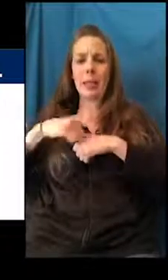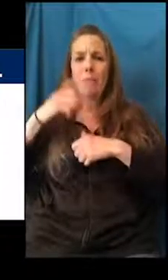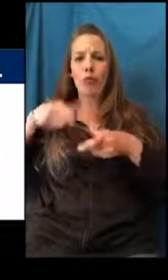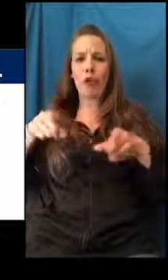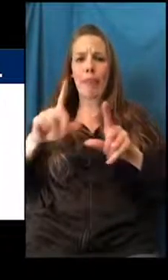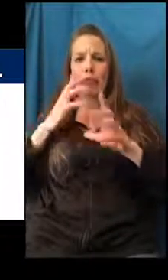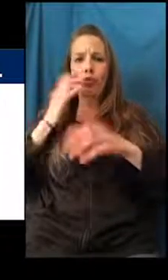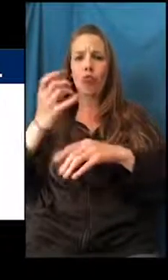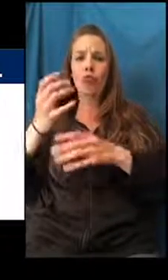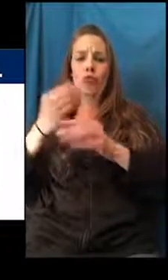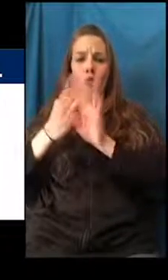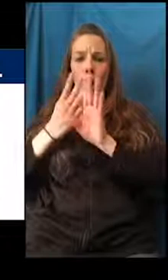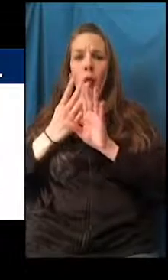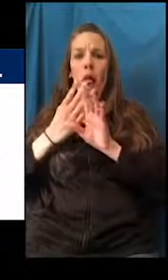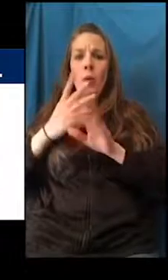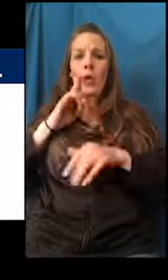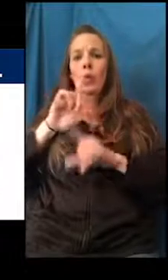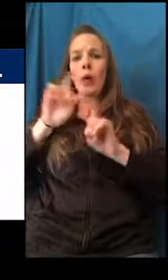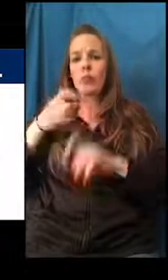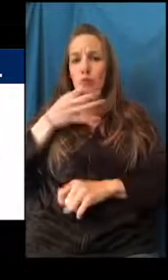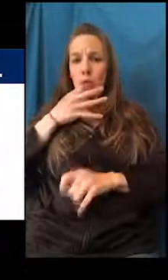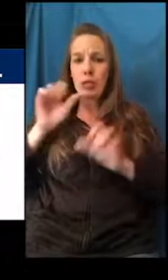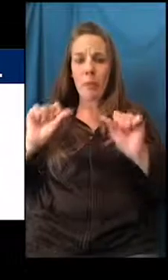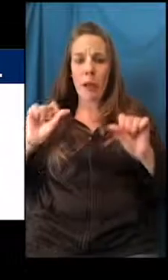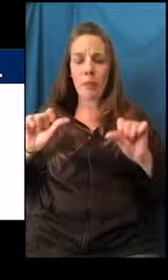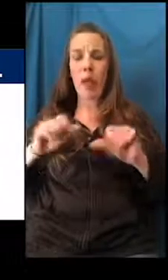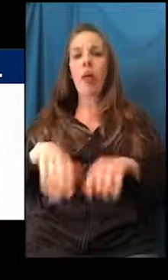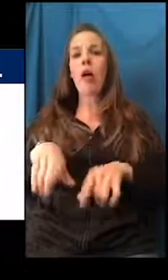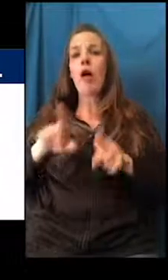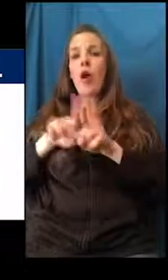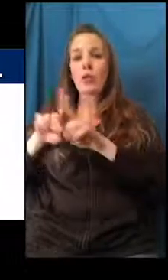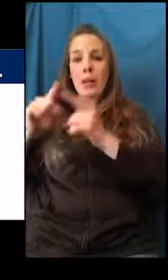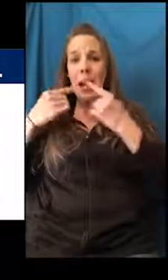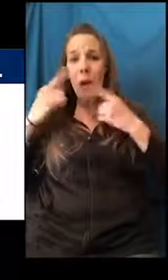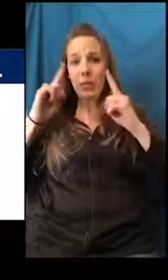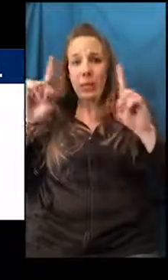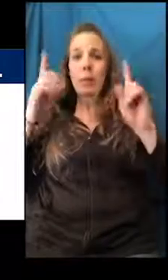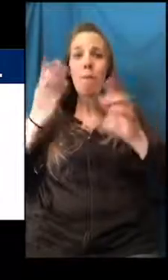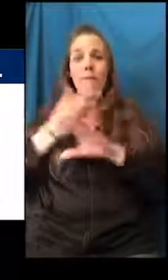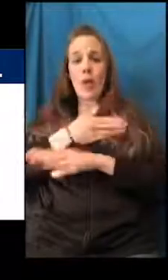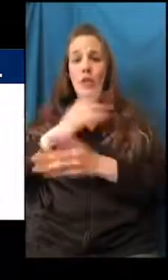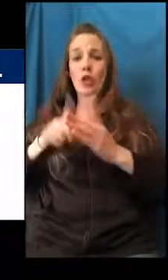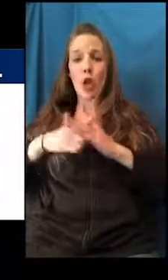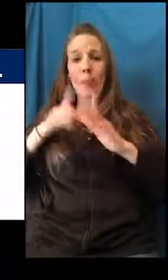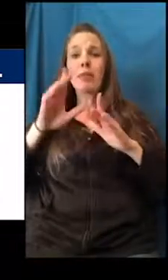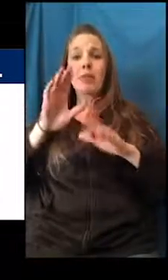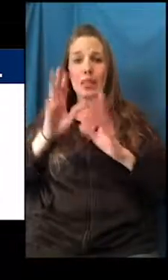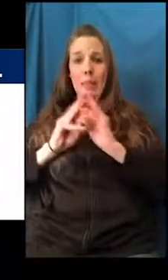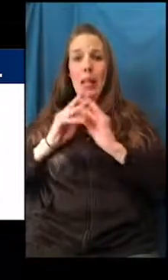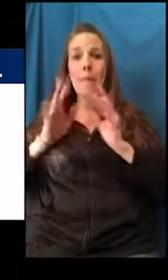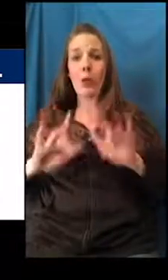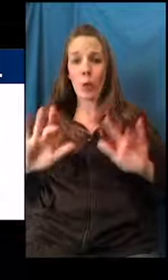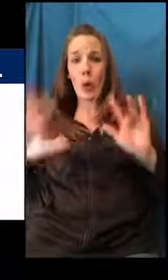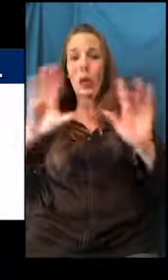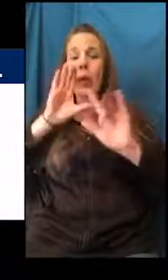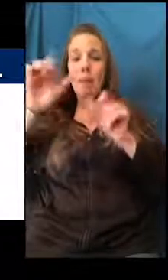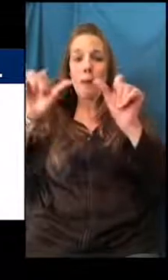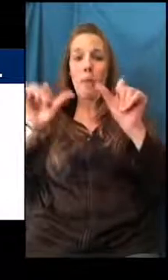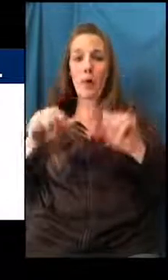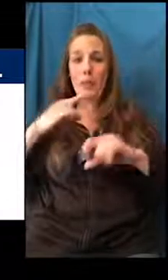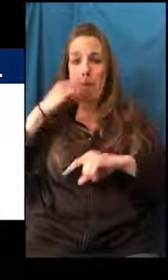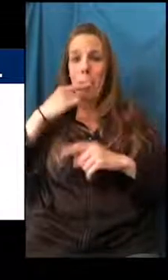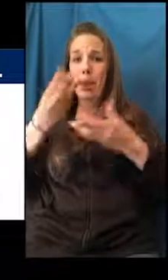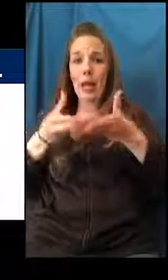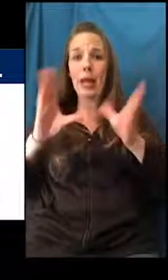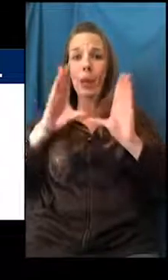as possible. I also did announce before I started the recording, but this meeting is being recorded and will be posted publicly. Only